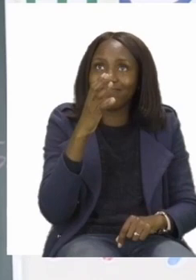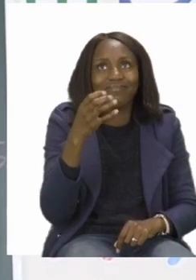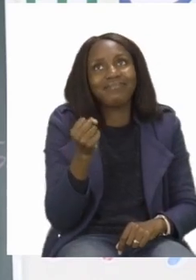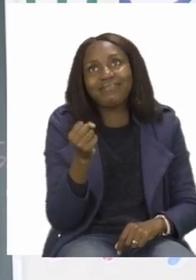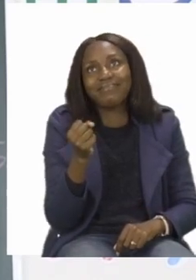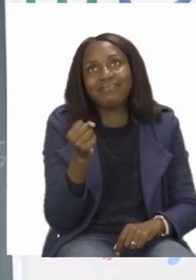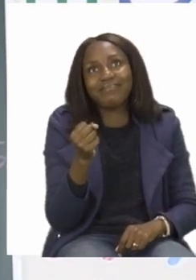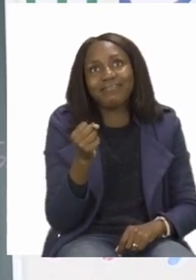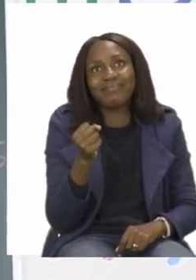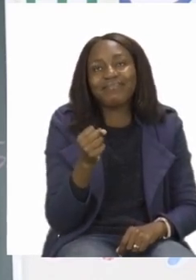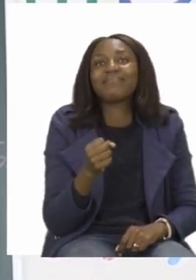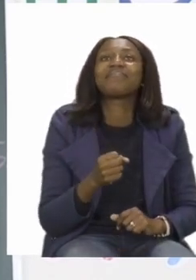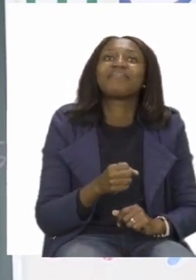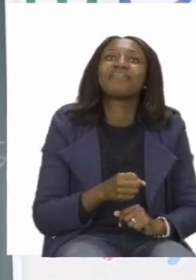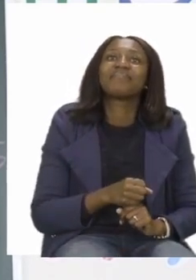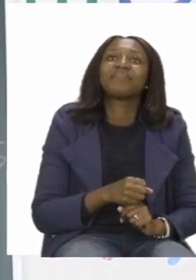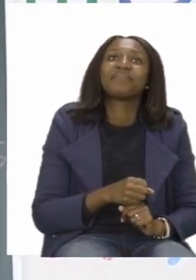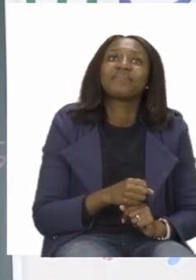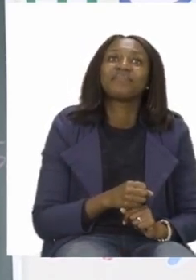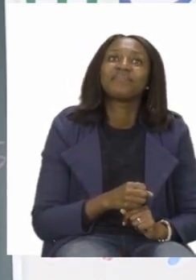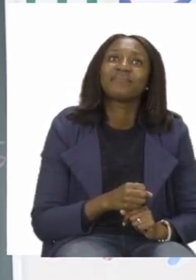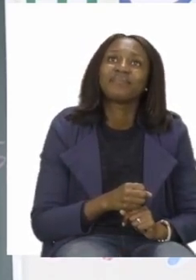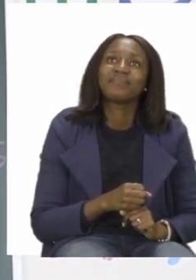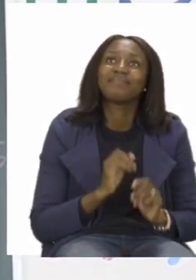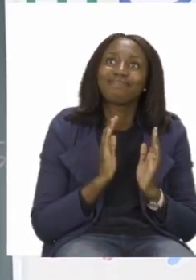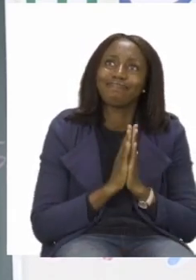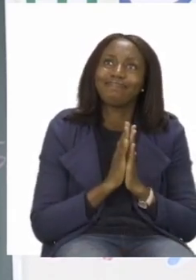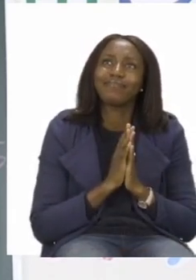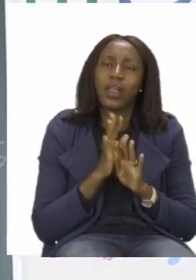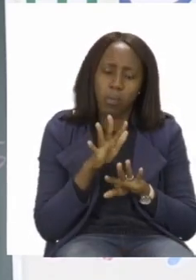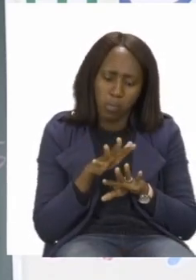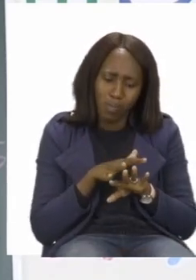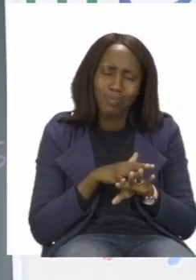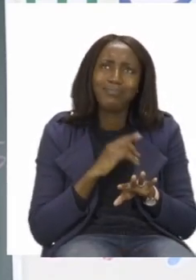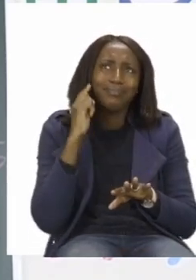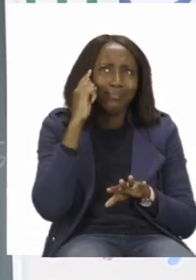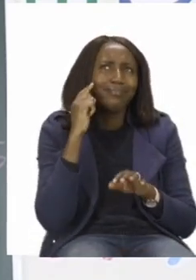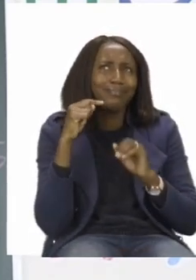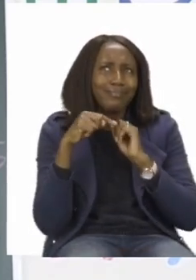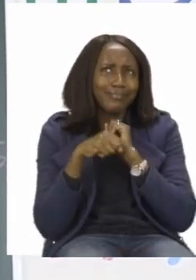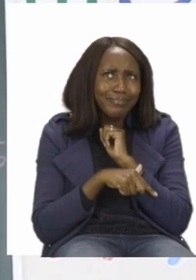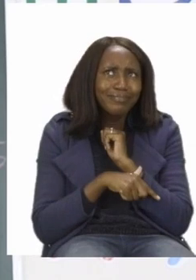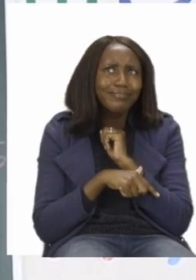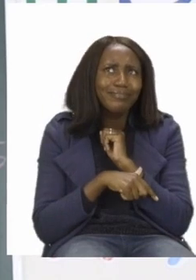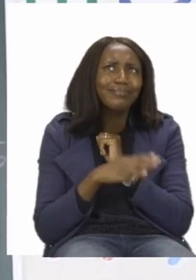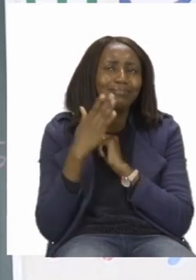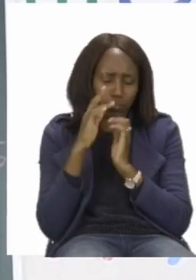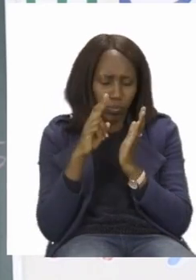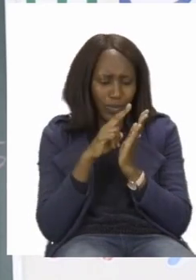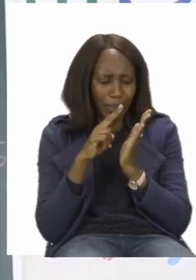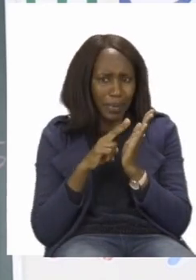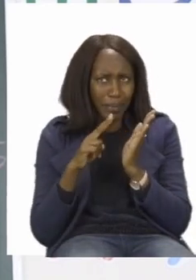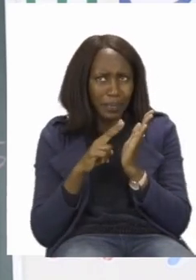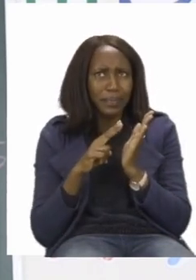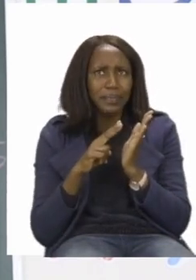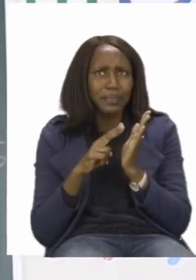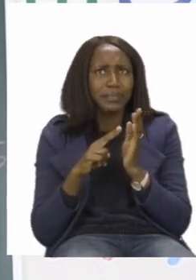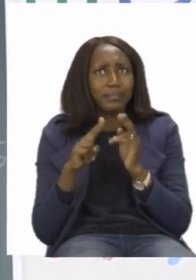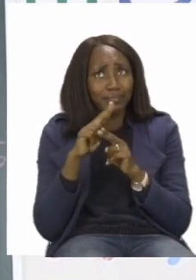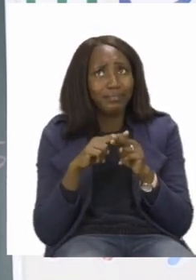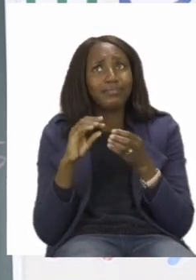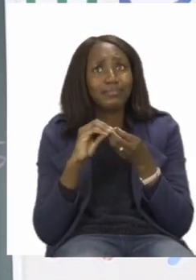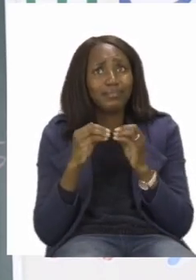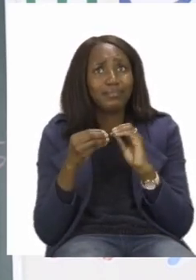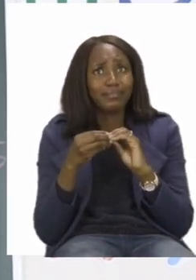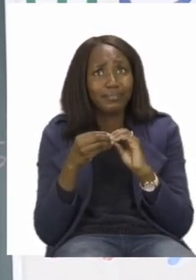marbles left. So take your time, especially when you're making your number sentence. You can use the numbers